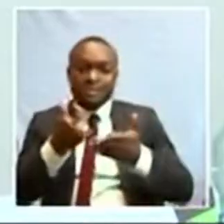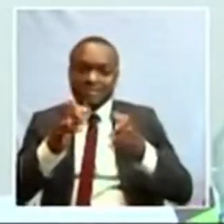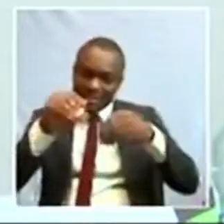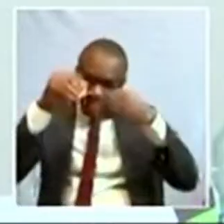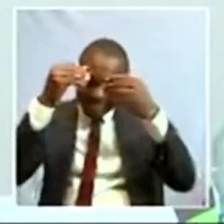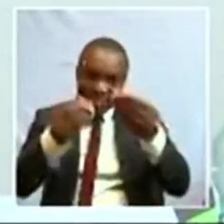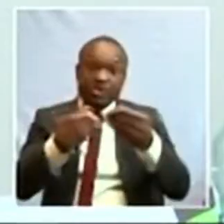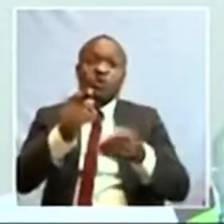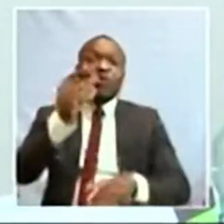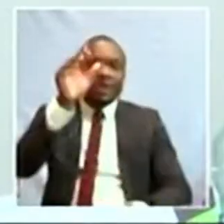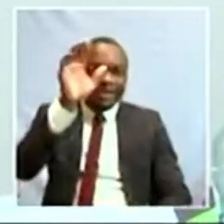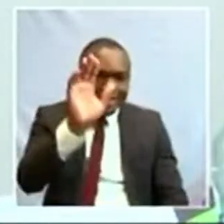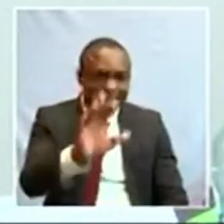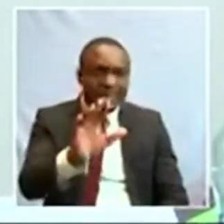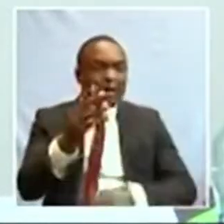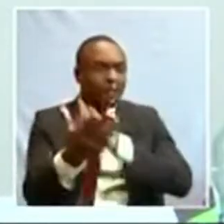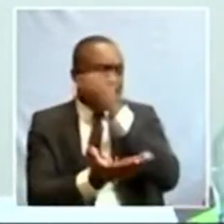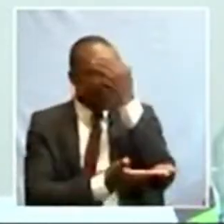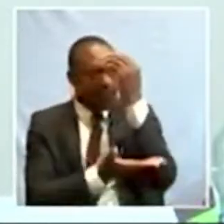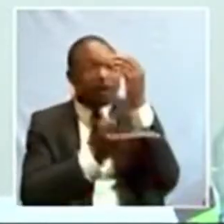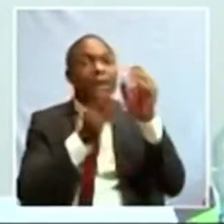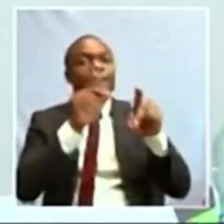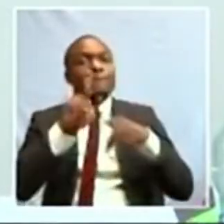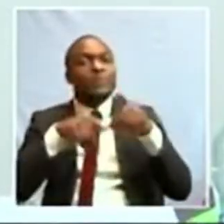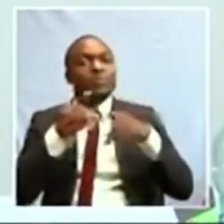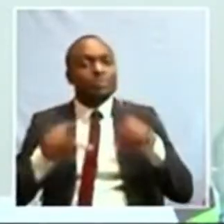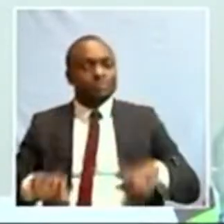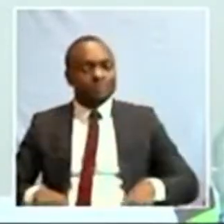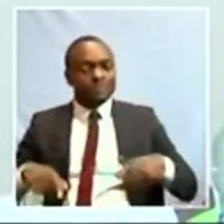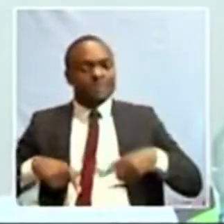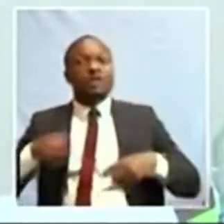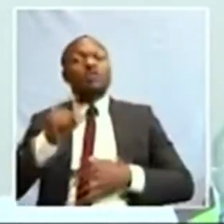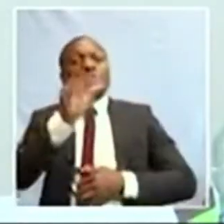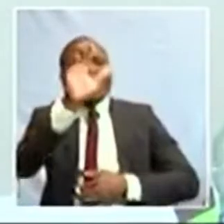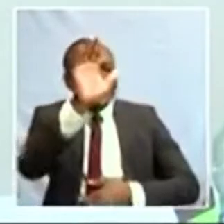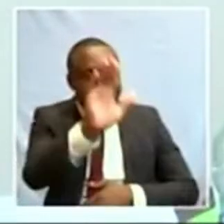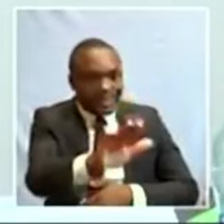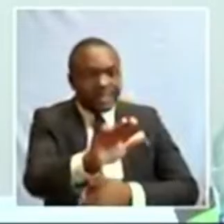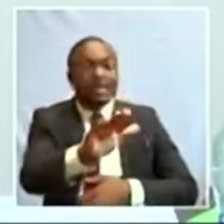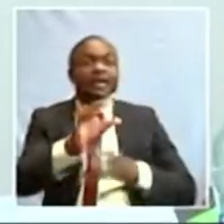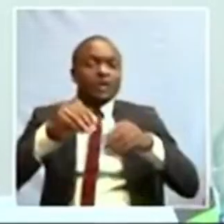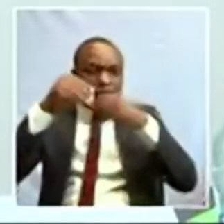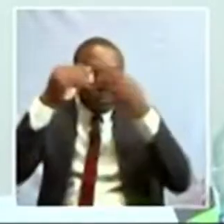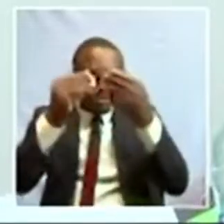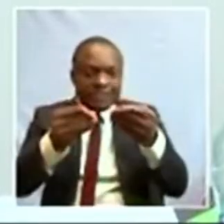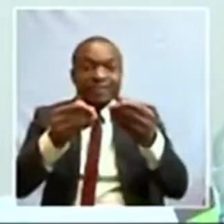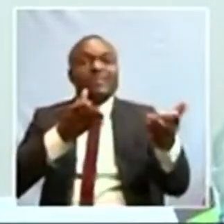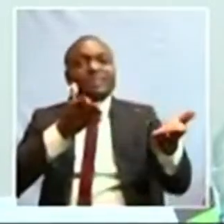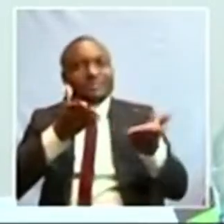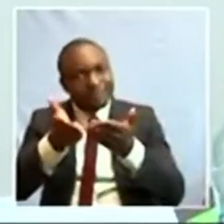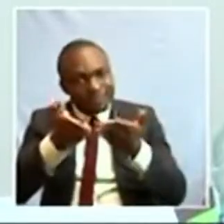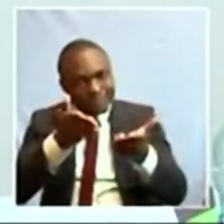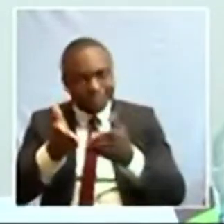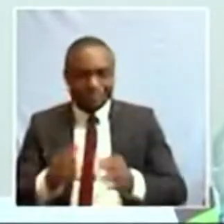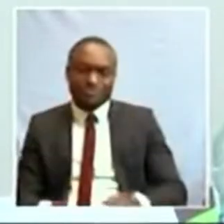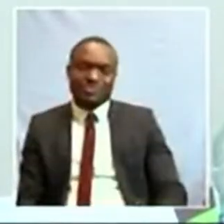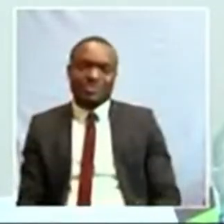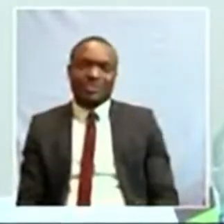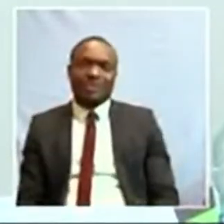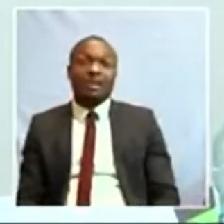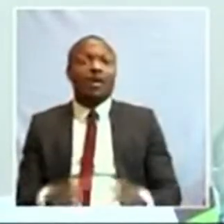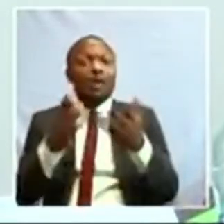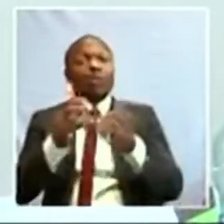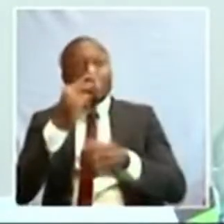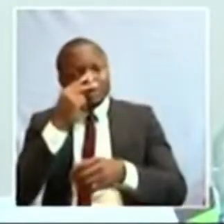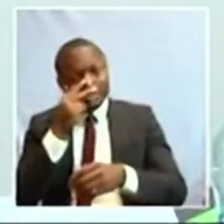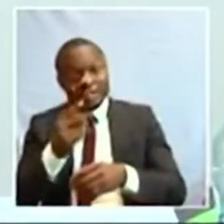You exist to improve people's lives. You exist to provide amenities. We want